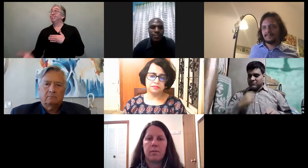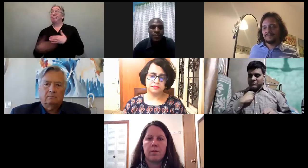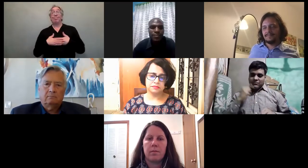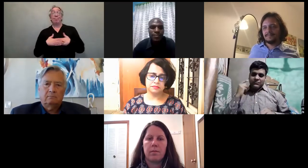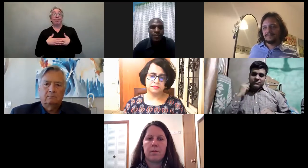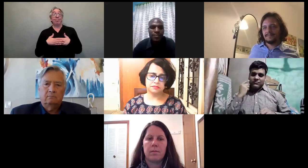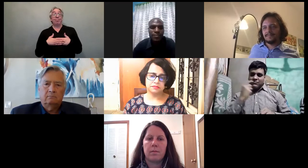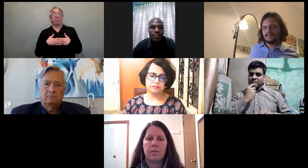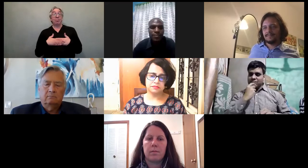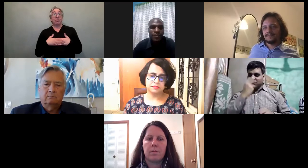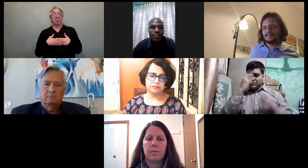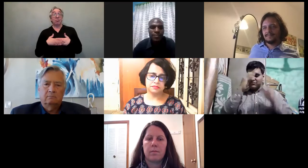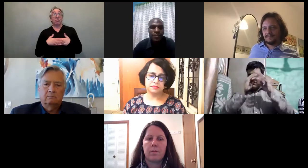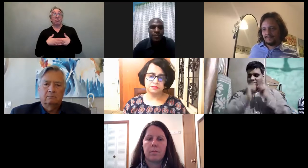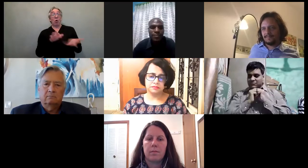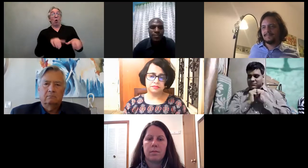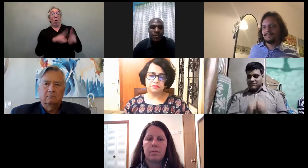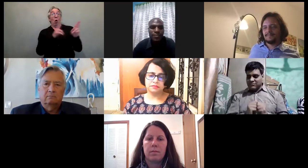where everything is shut,